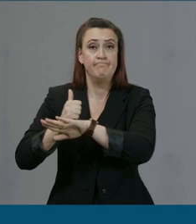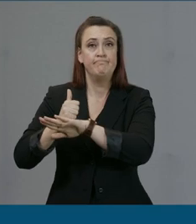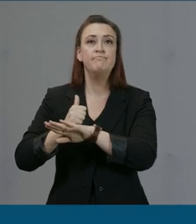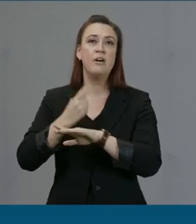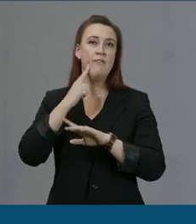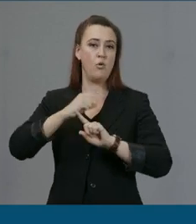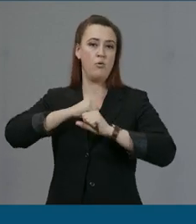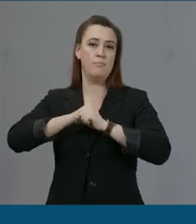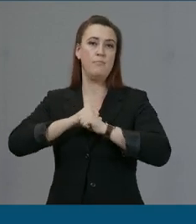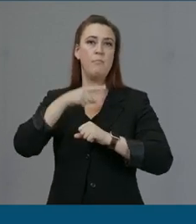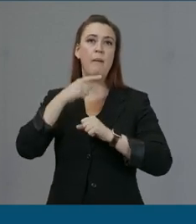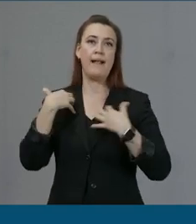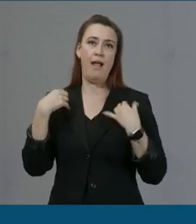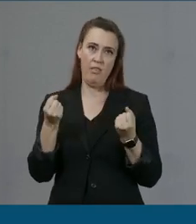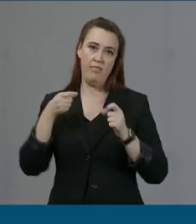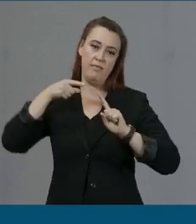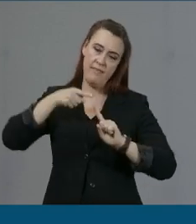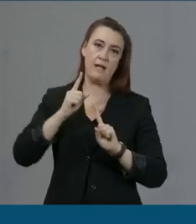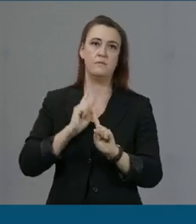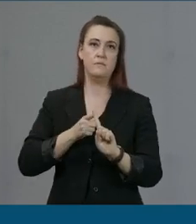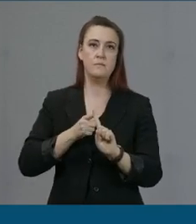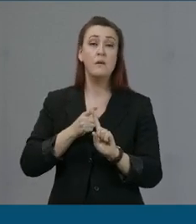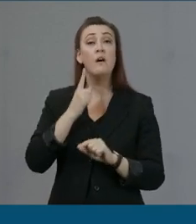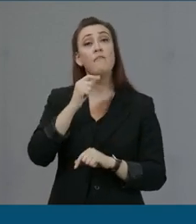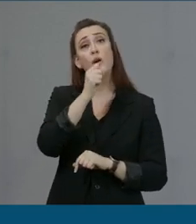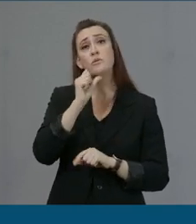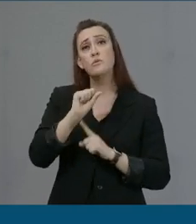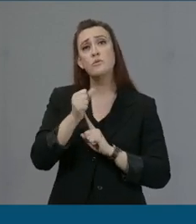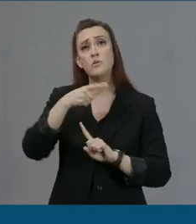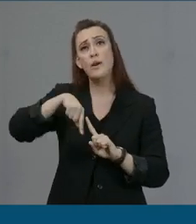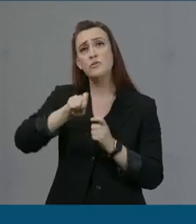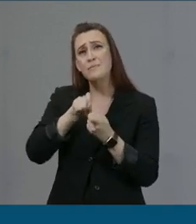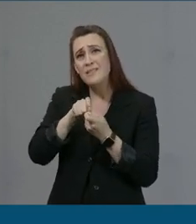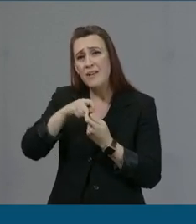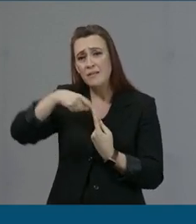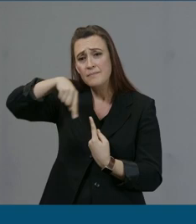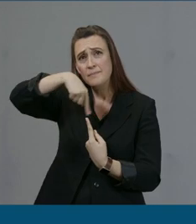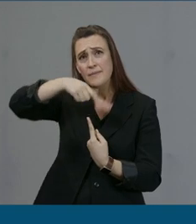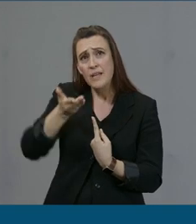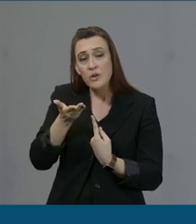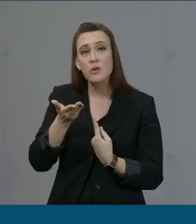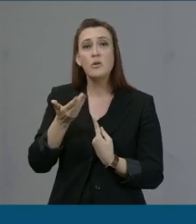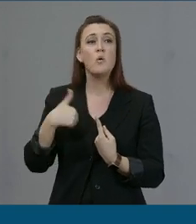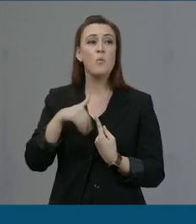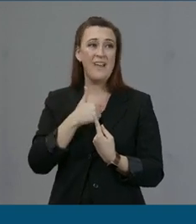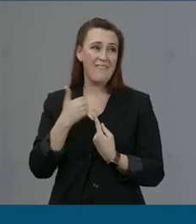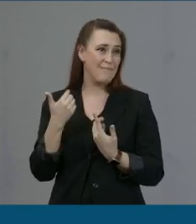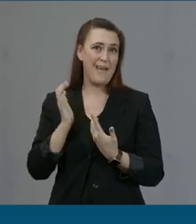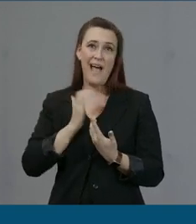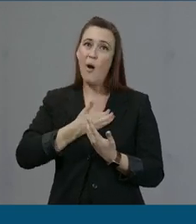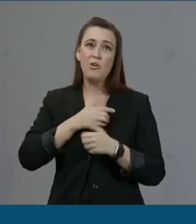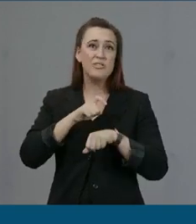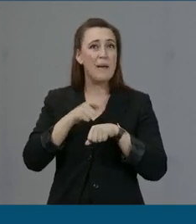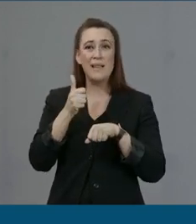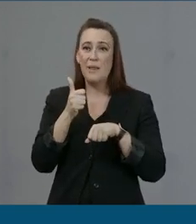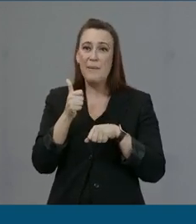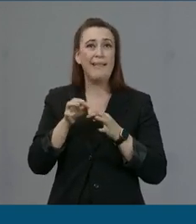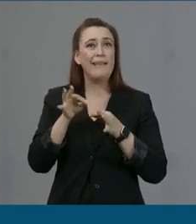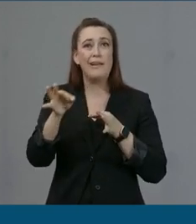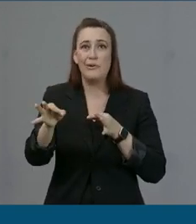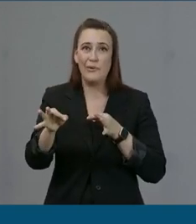In Arizona, given our specific Arizona situation, we have had later timing and a lighter